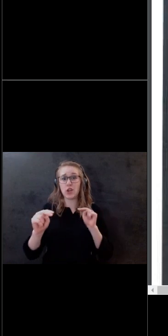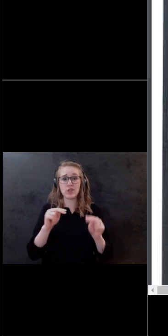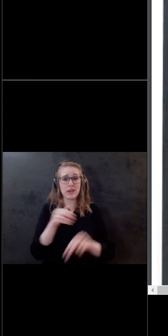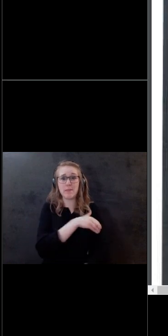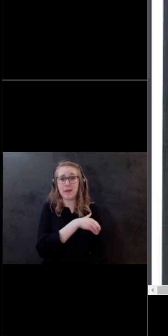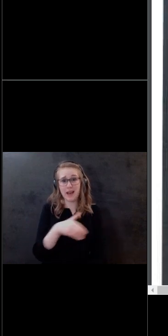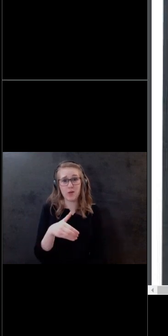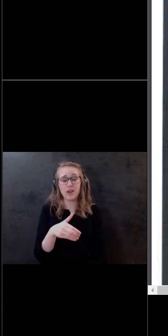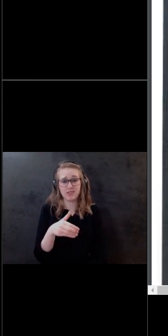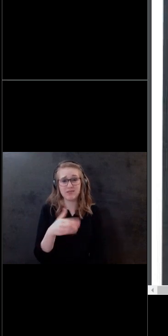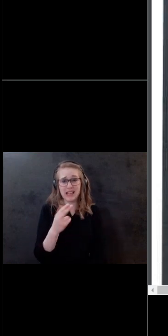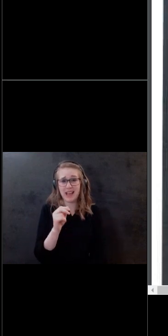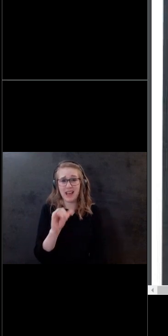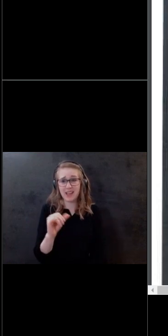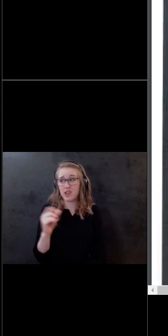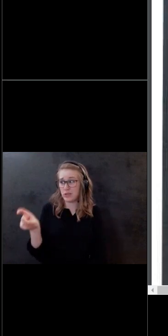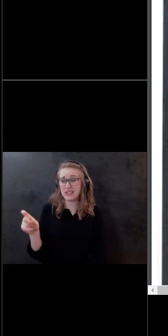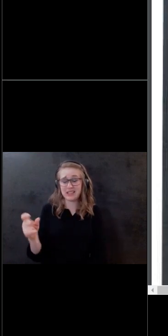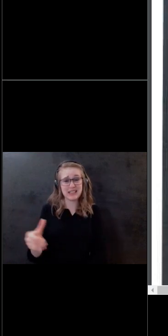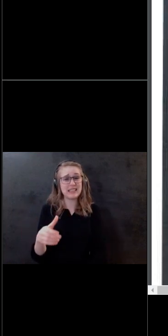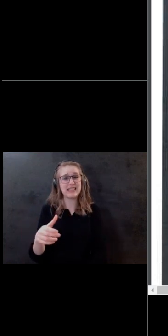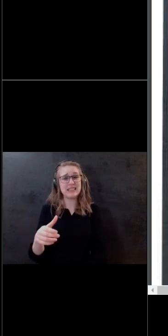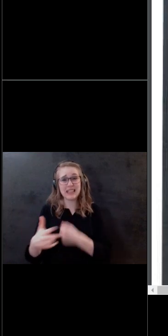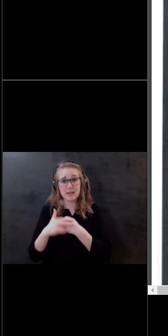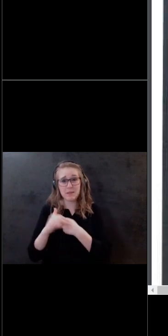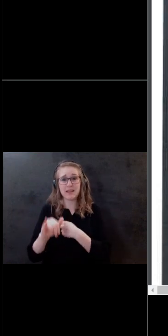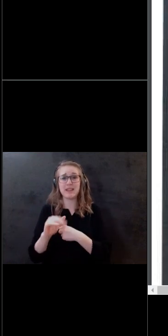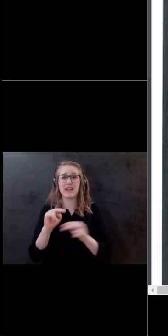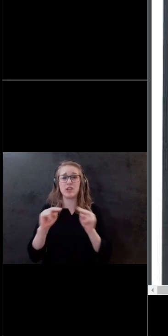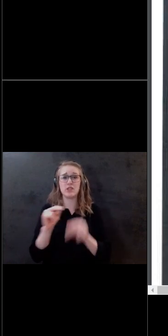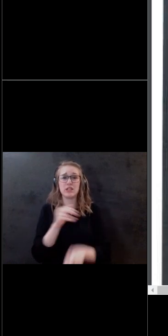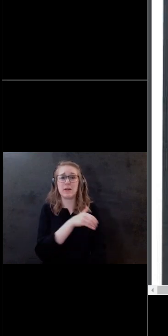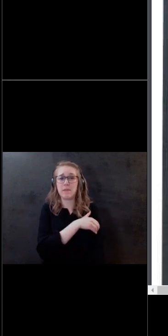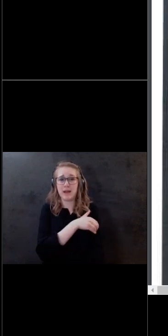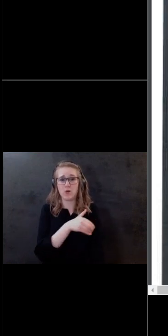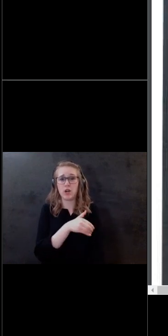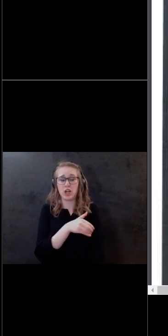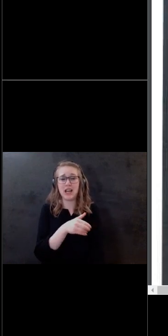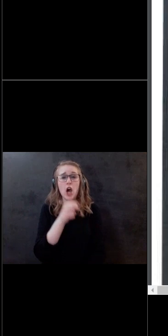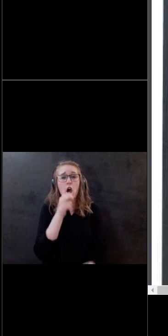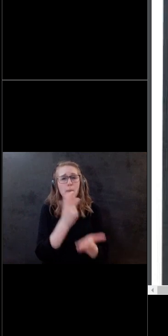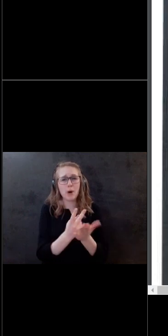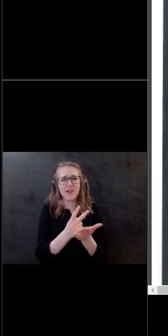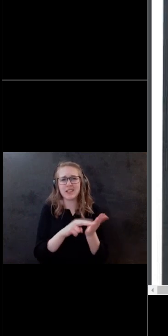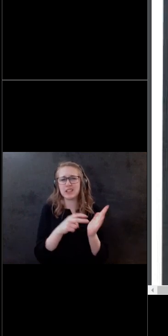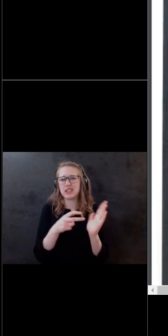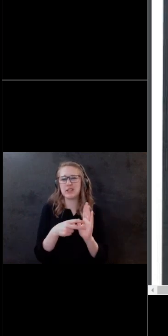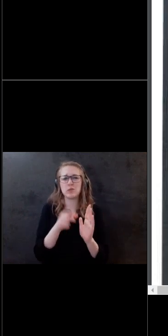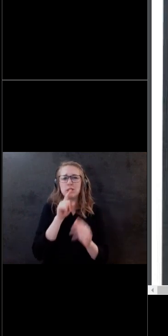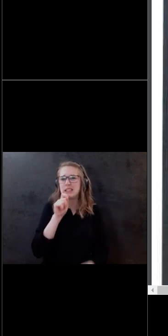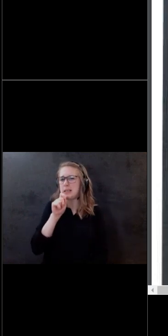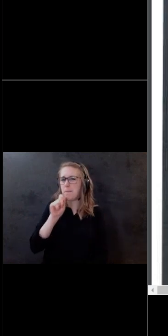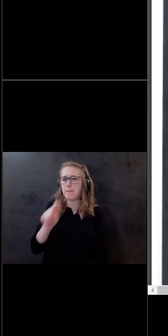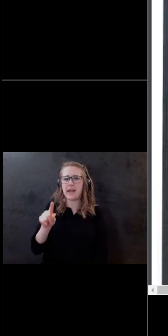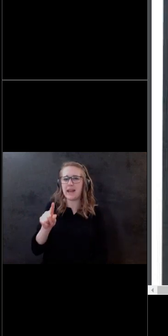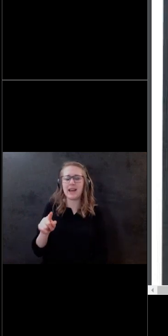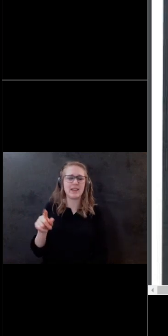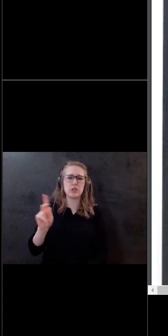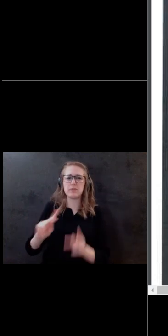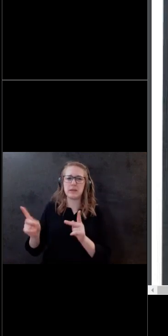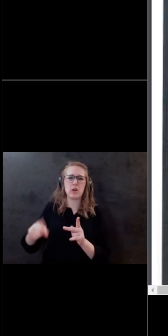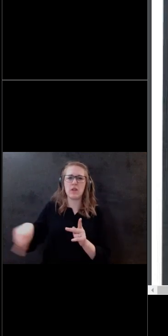Hay, and we need to keep that negotiating power. Approving this does nothing but spit in our residents' faces, because they're asking